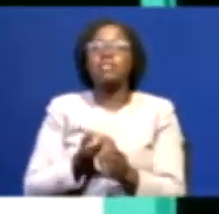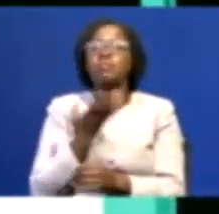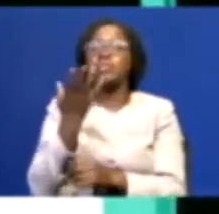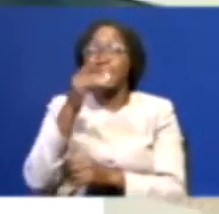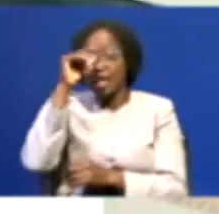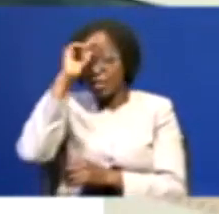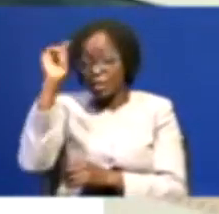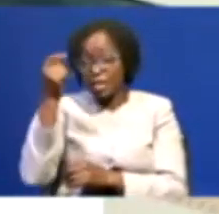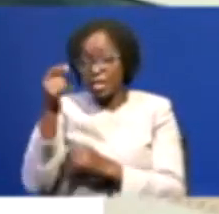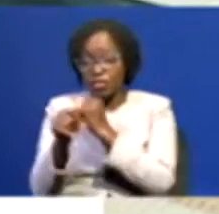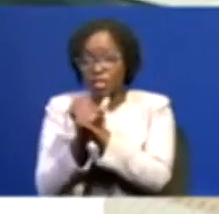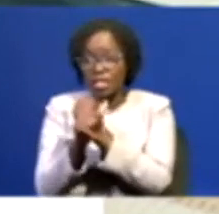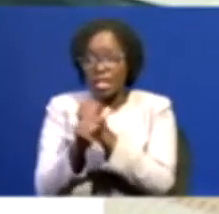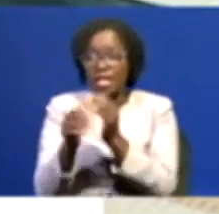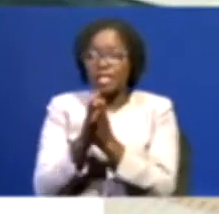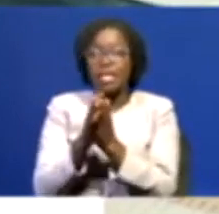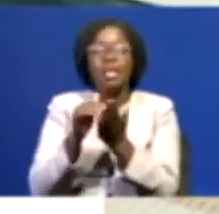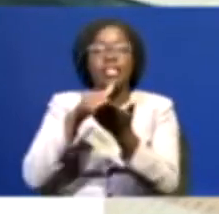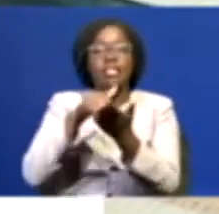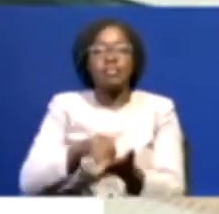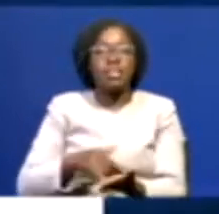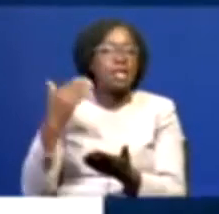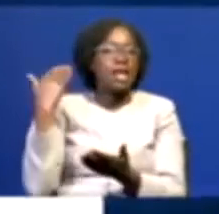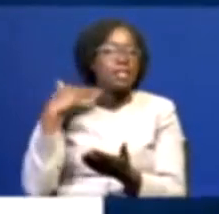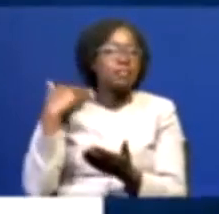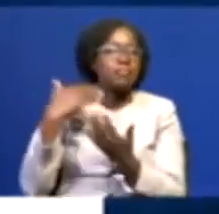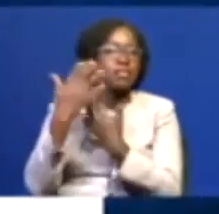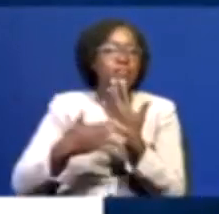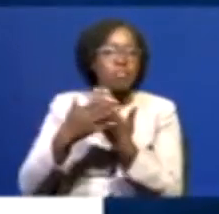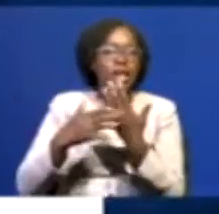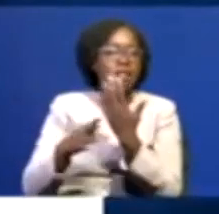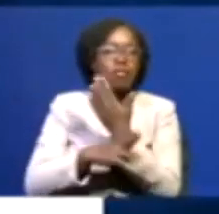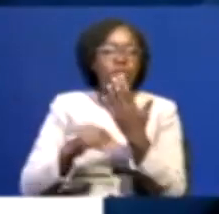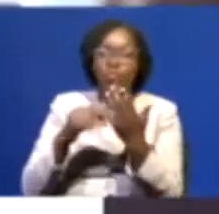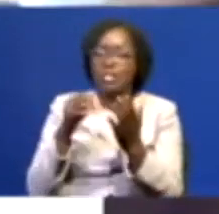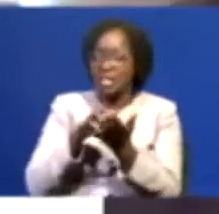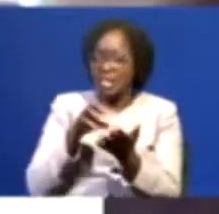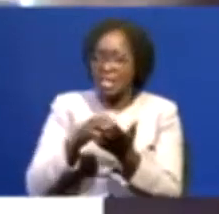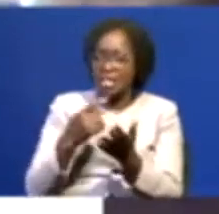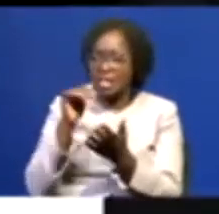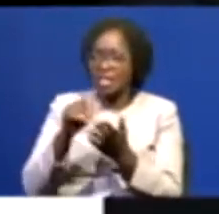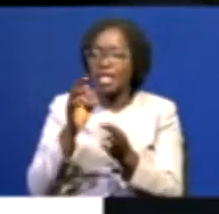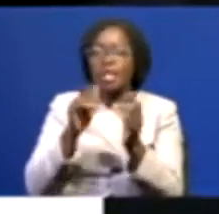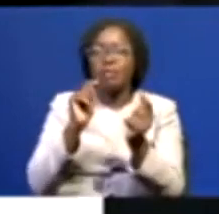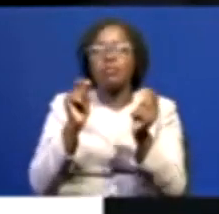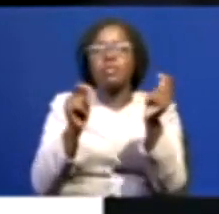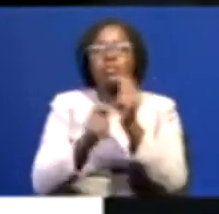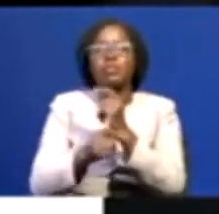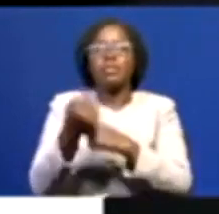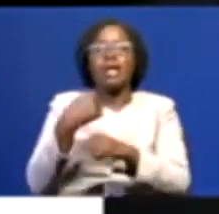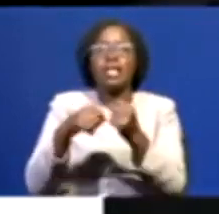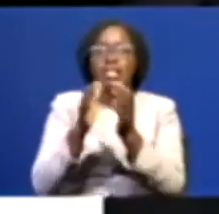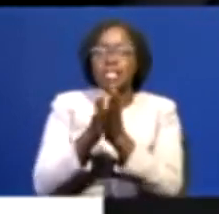Kenyans to threats such as subversion, cyber terrorism, and cyber fraud cases. He noted if amendments to the Act